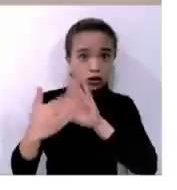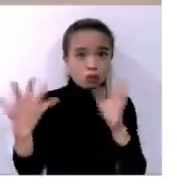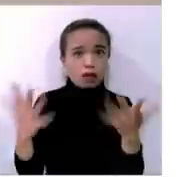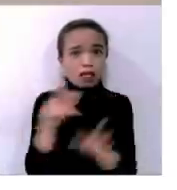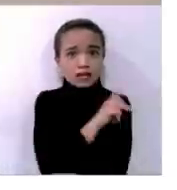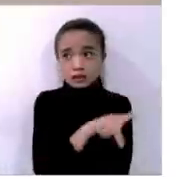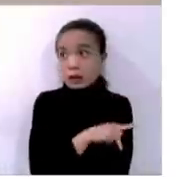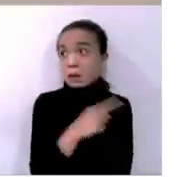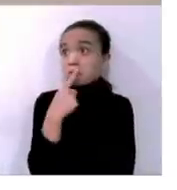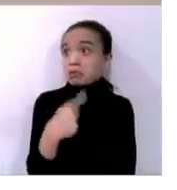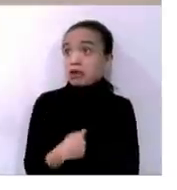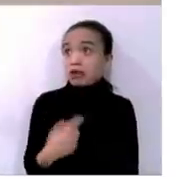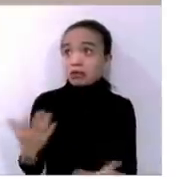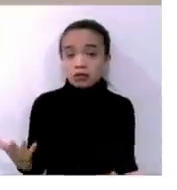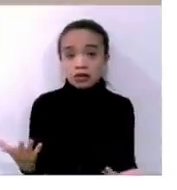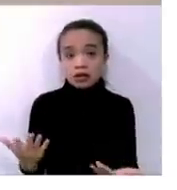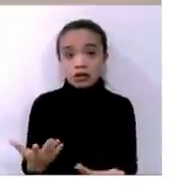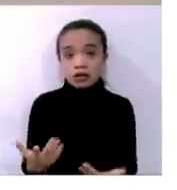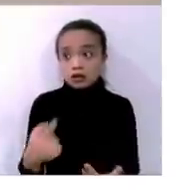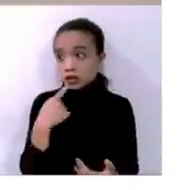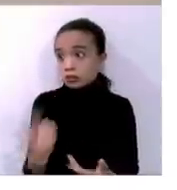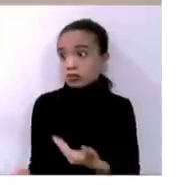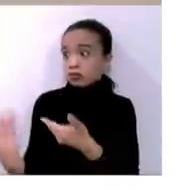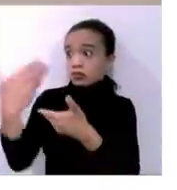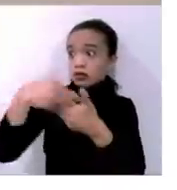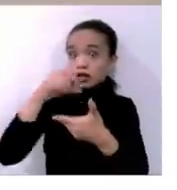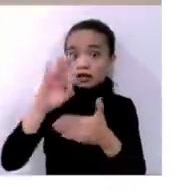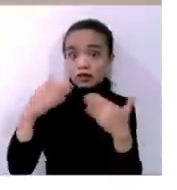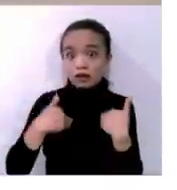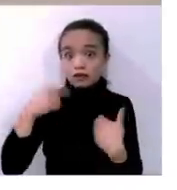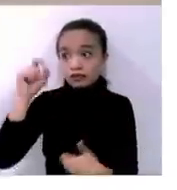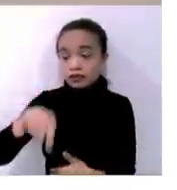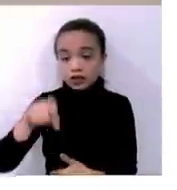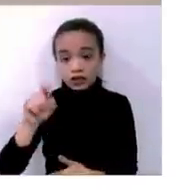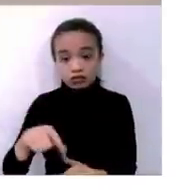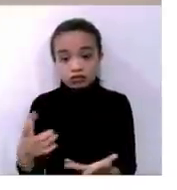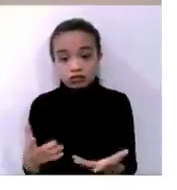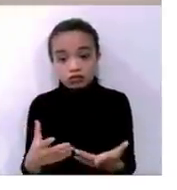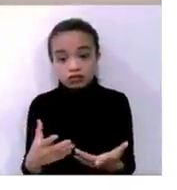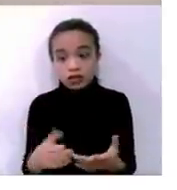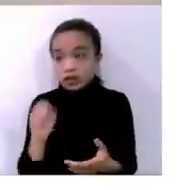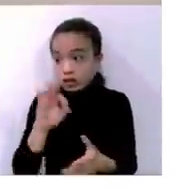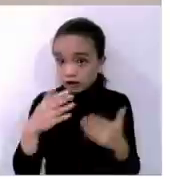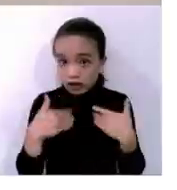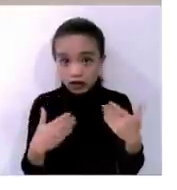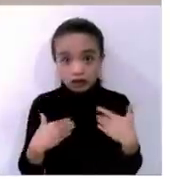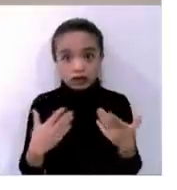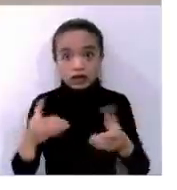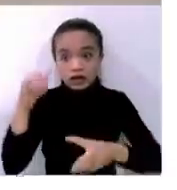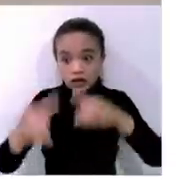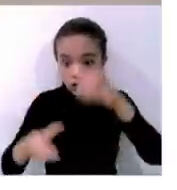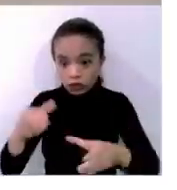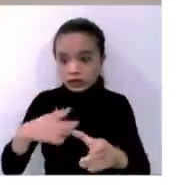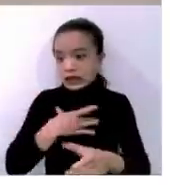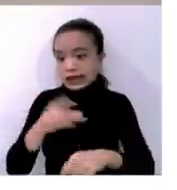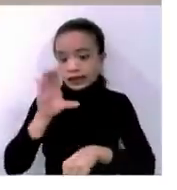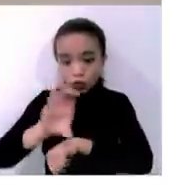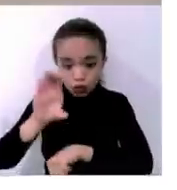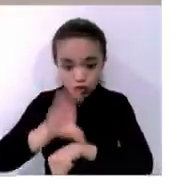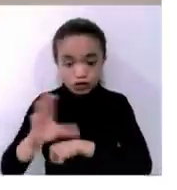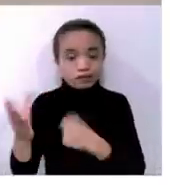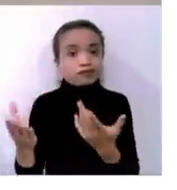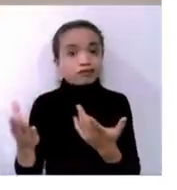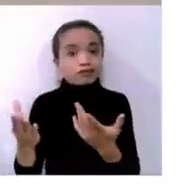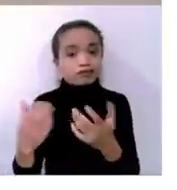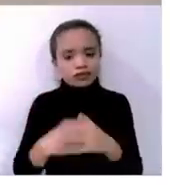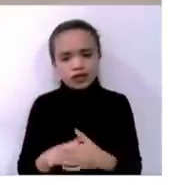niya. In fact, pupunta naman siya sa akin pag may kailangan siya. O may kaso siya na gusto niya i-consulta sa PSID.